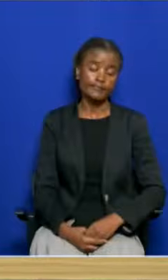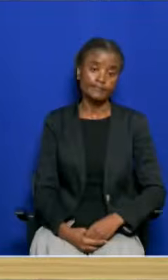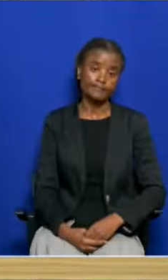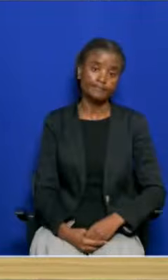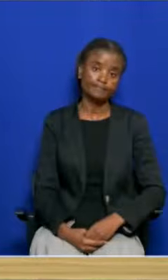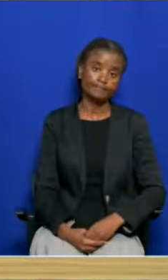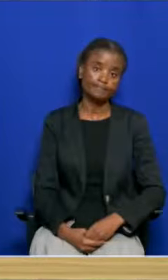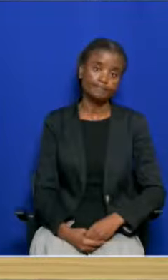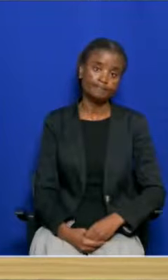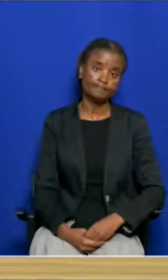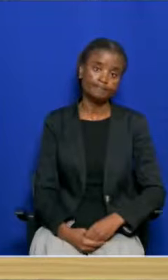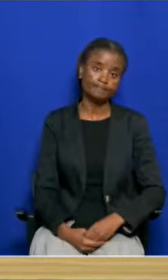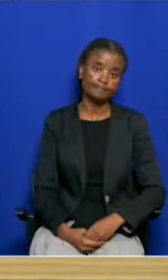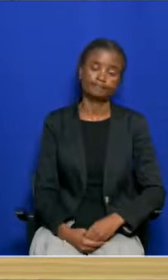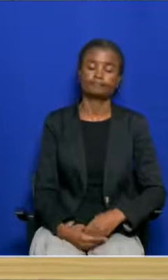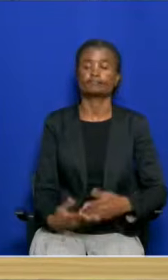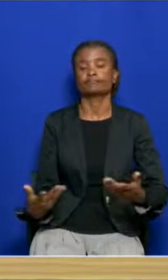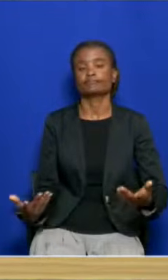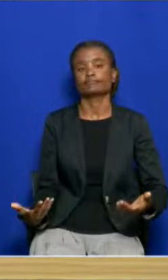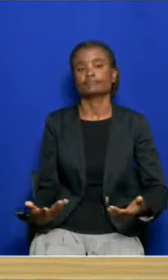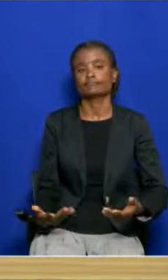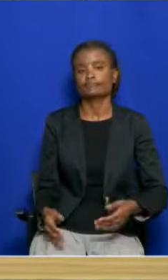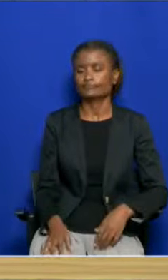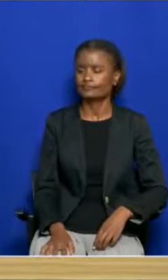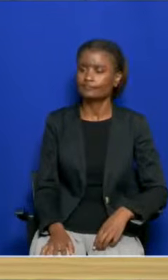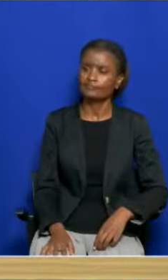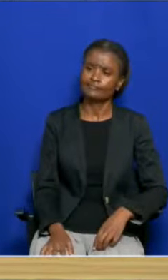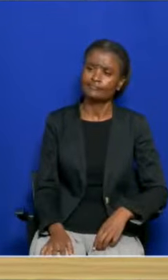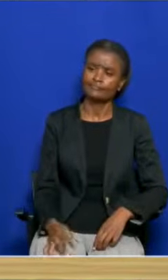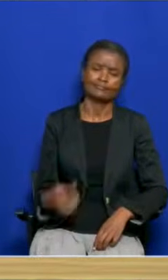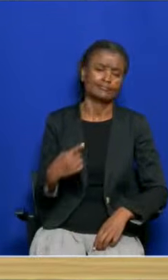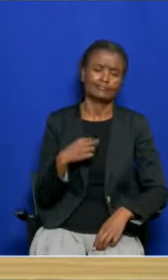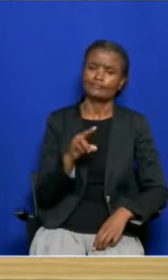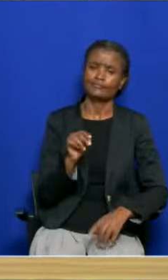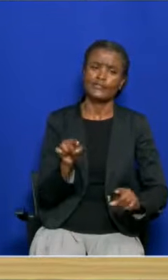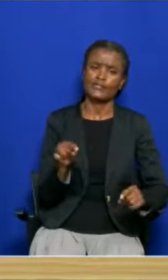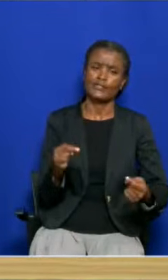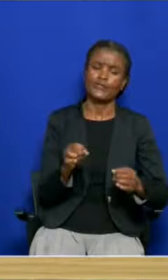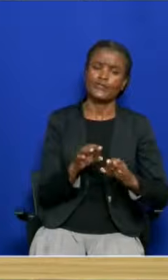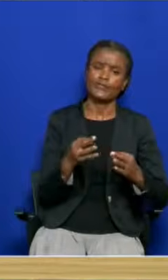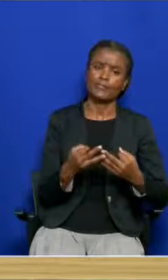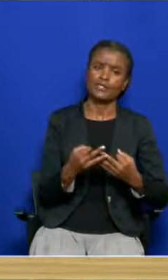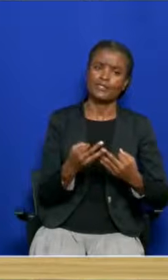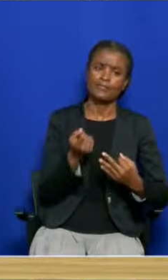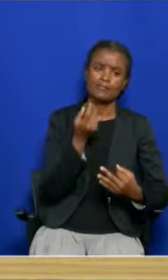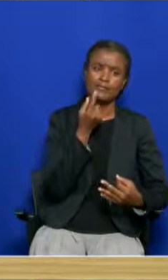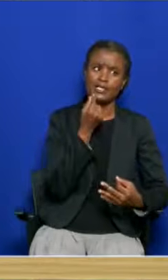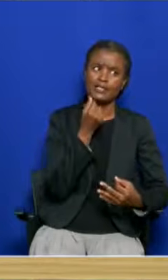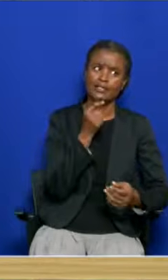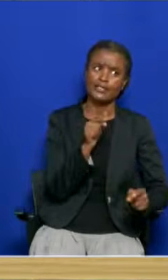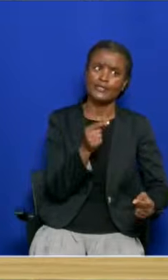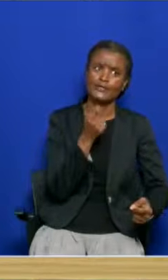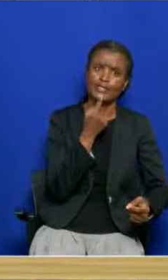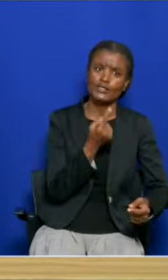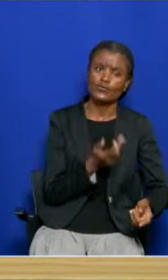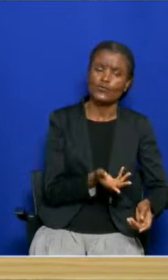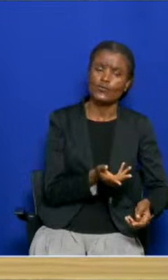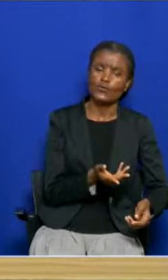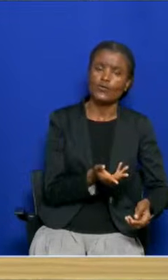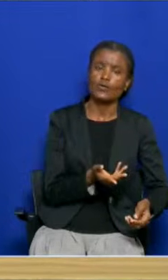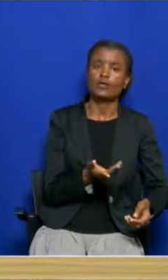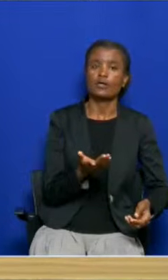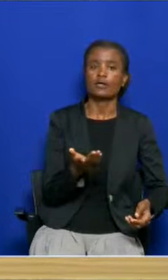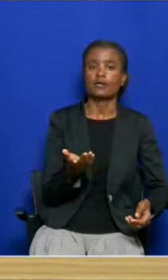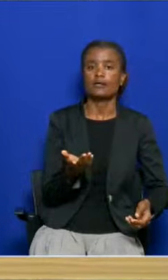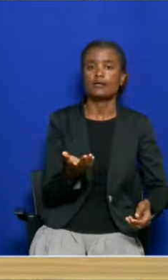a family, no, I can't say as a family man. As a, I said family